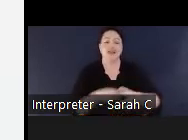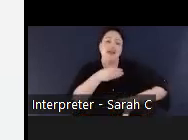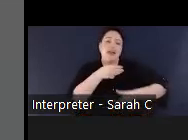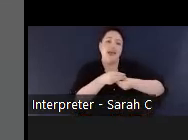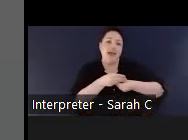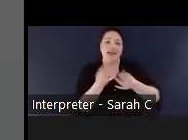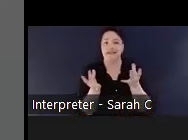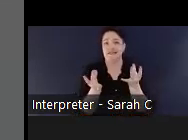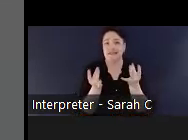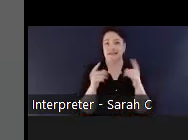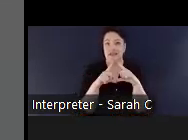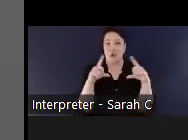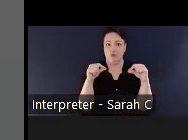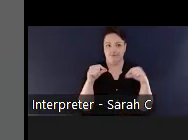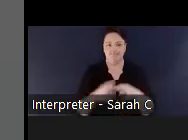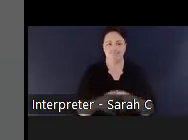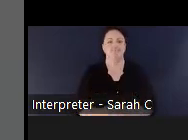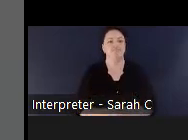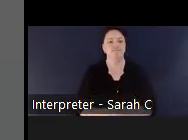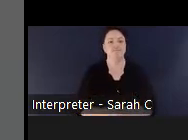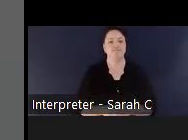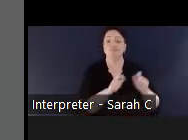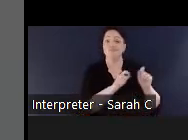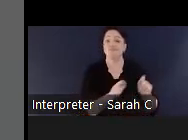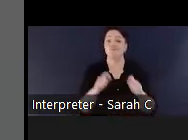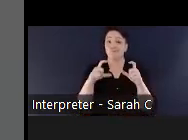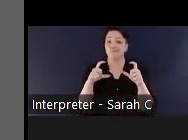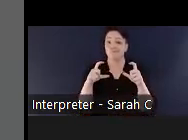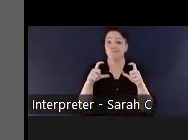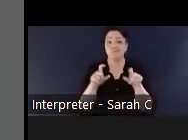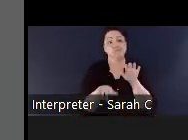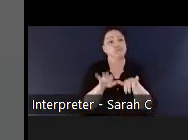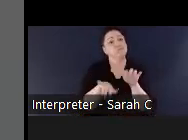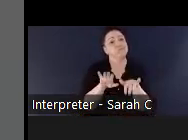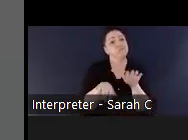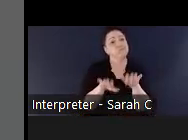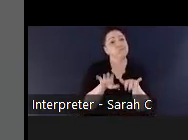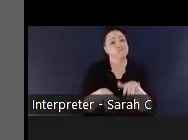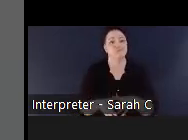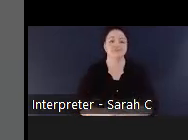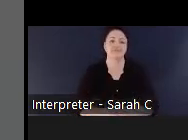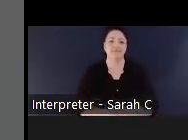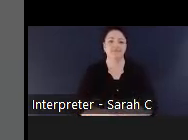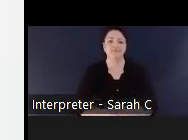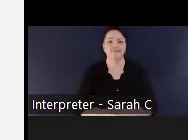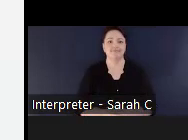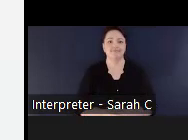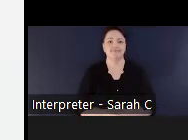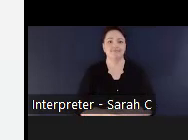side. And that will bring up a sticky note for you. And you can type anything you'd